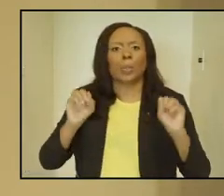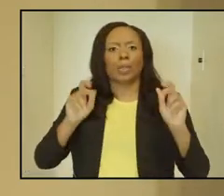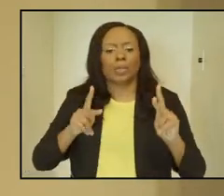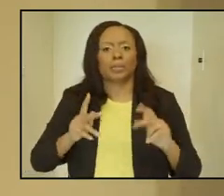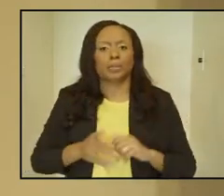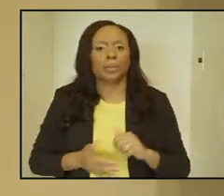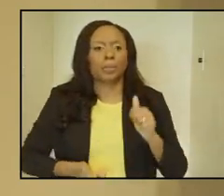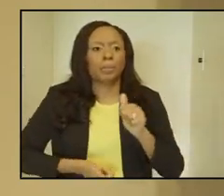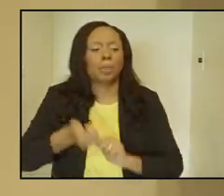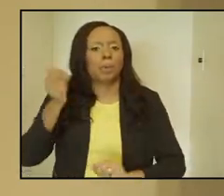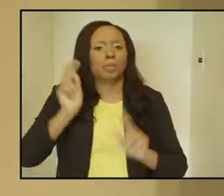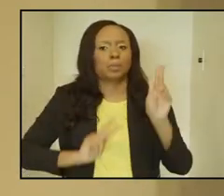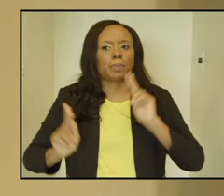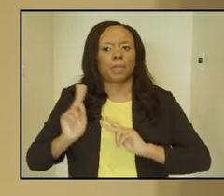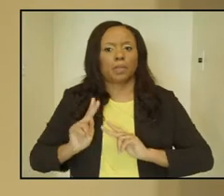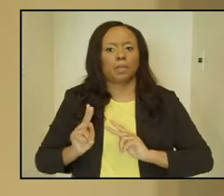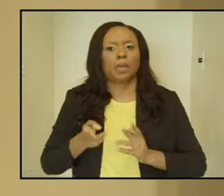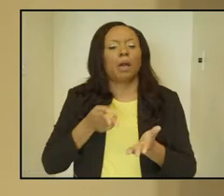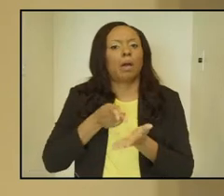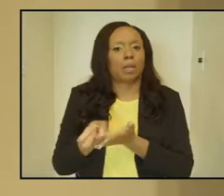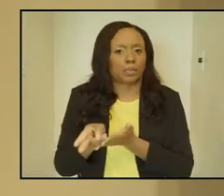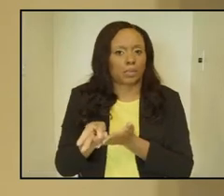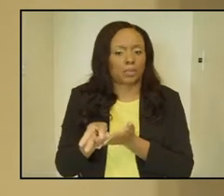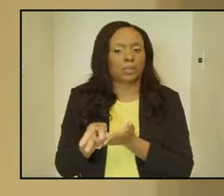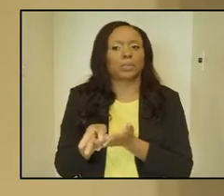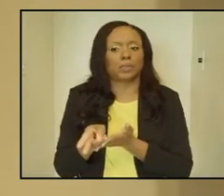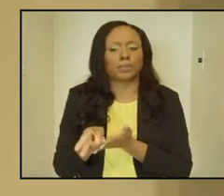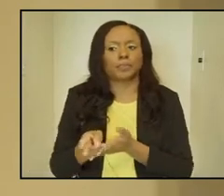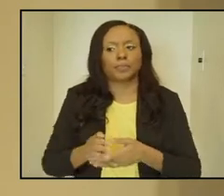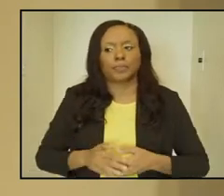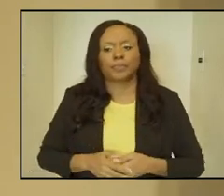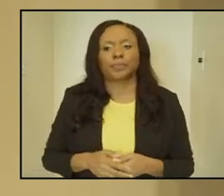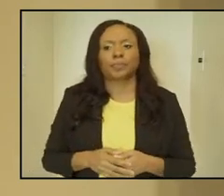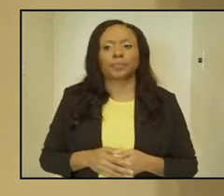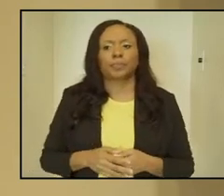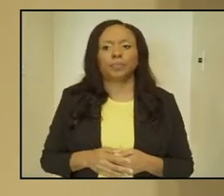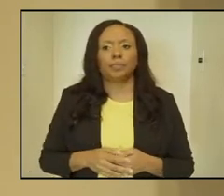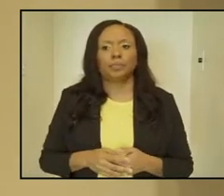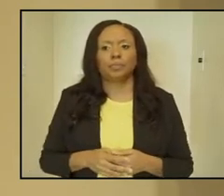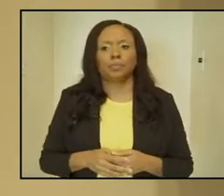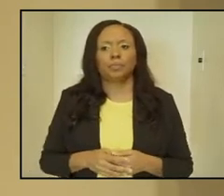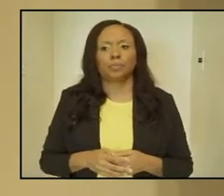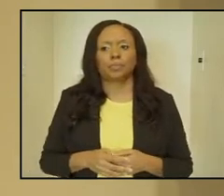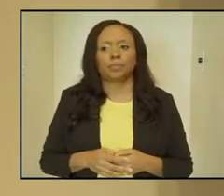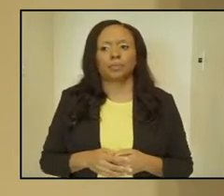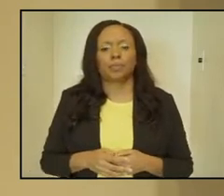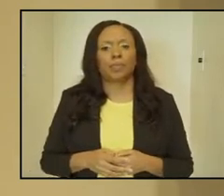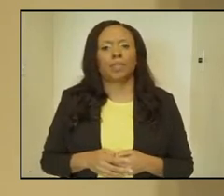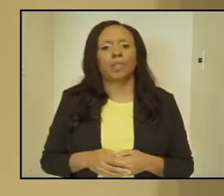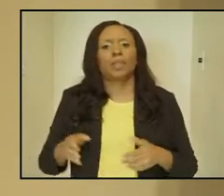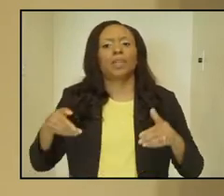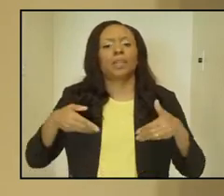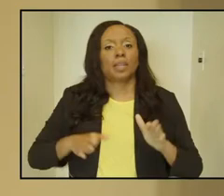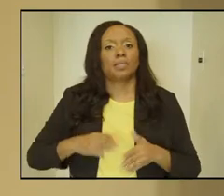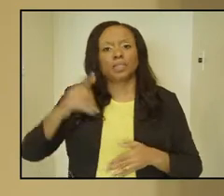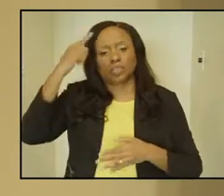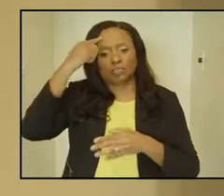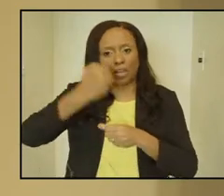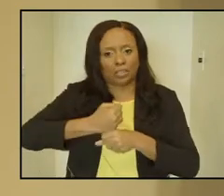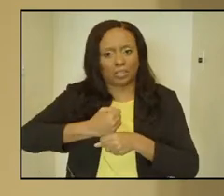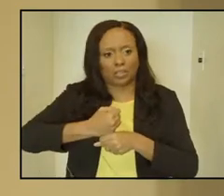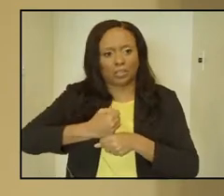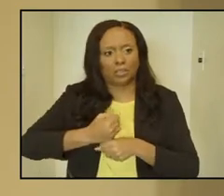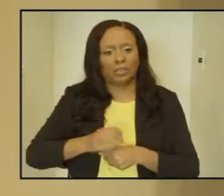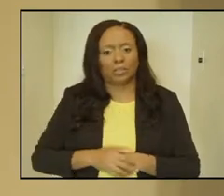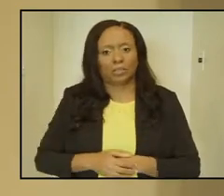believe that the majority of people are honest. Let us capitalize on the virtue of trust. And if we shift the